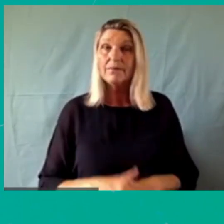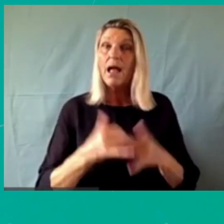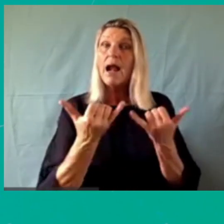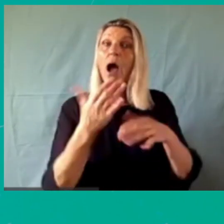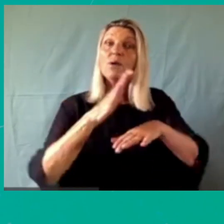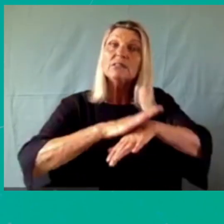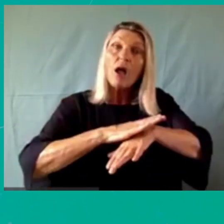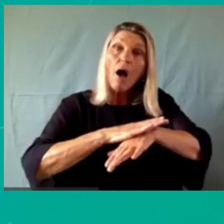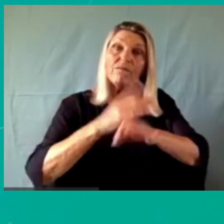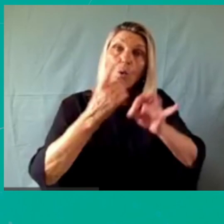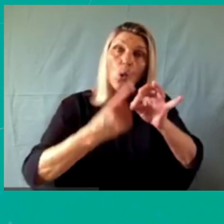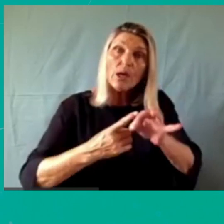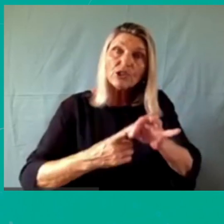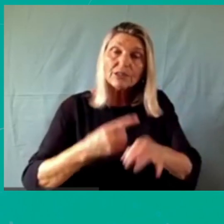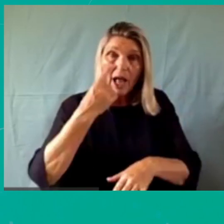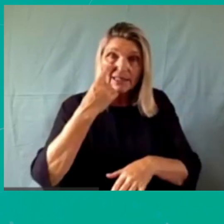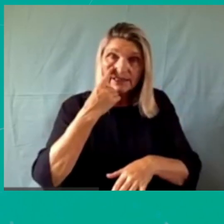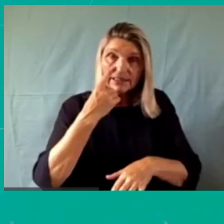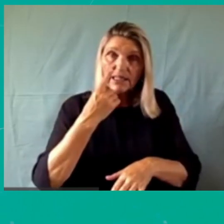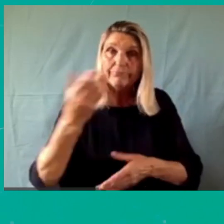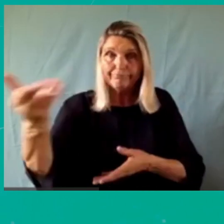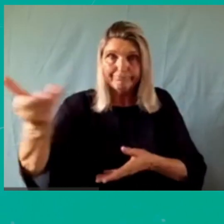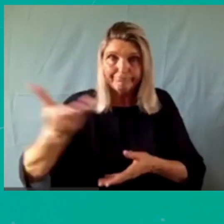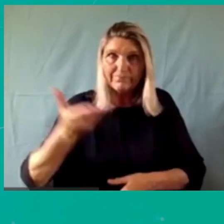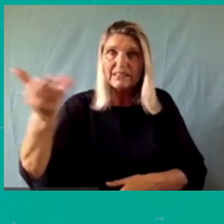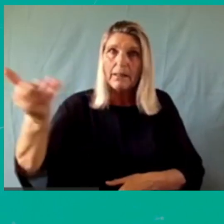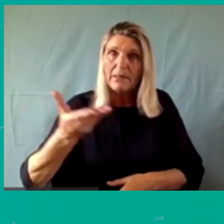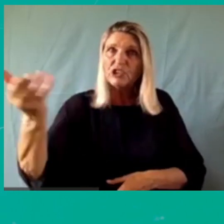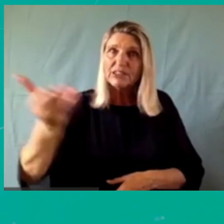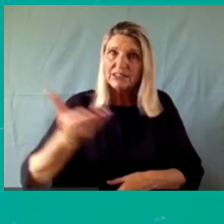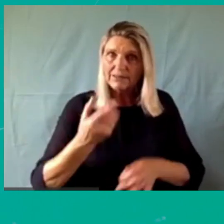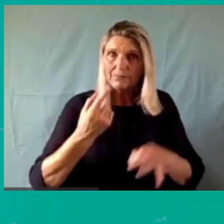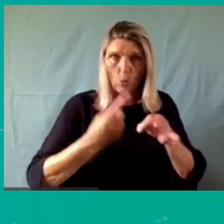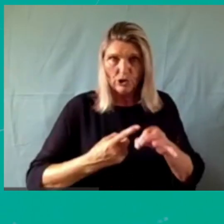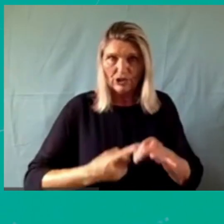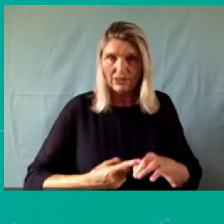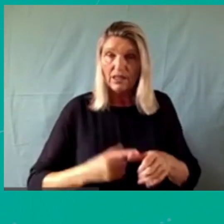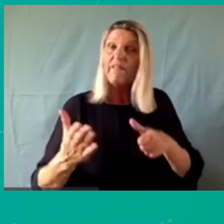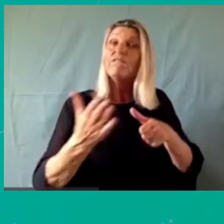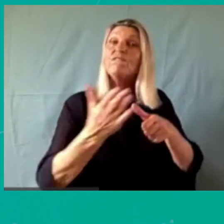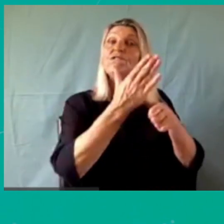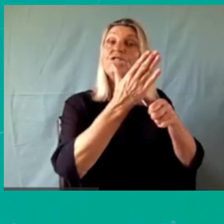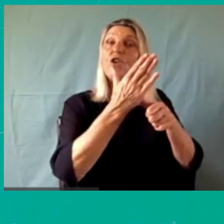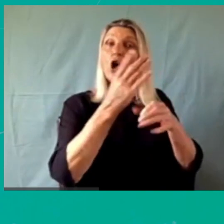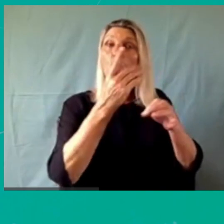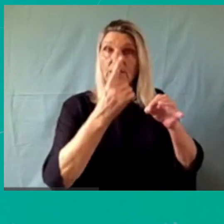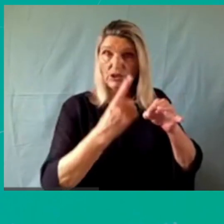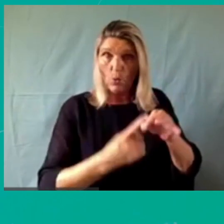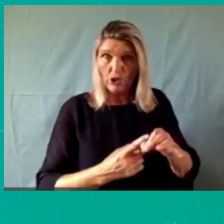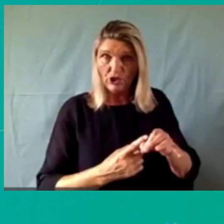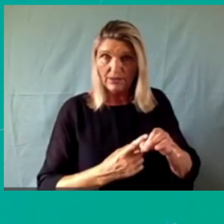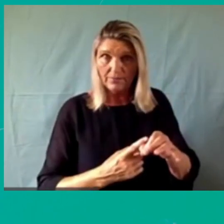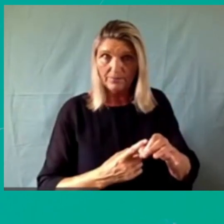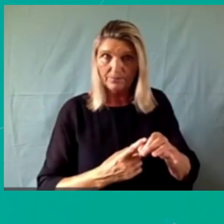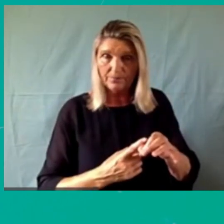there have been several submitted during the launch. And the first question I'm